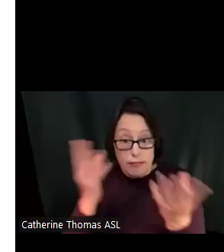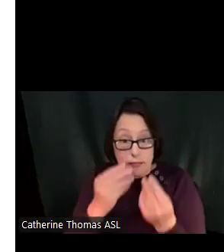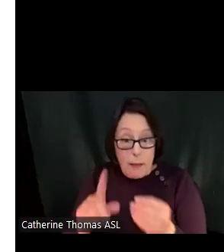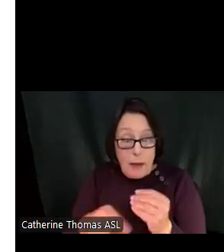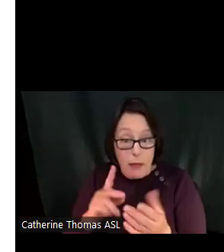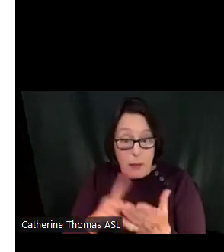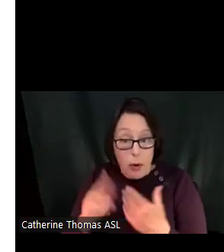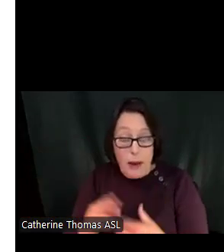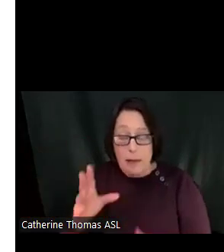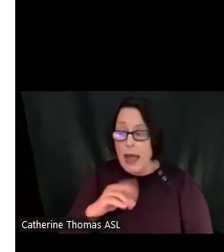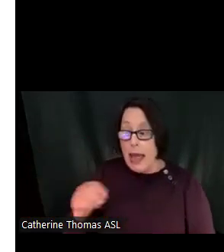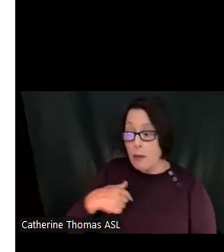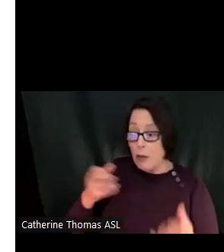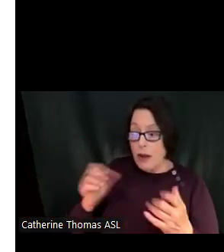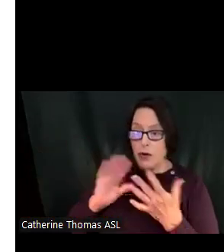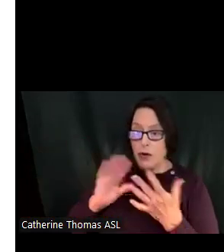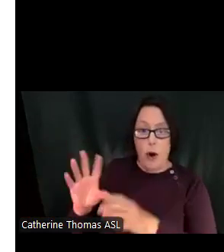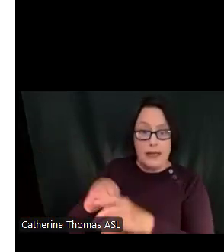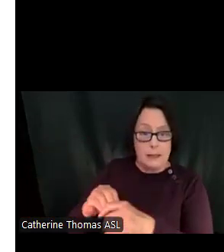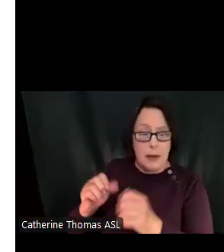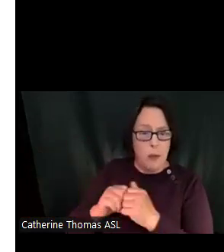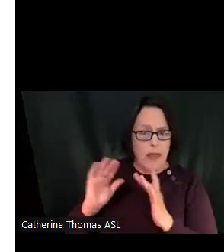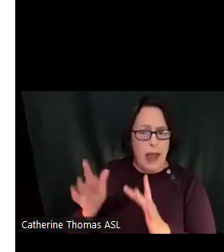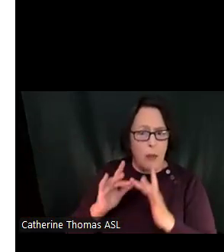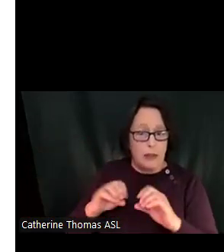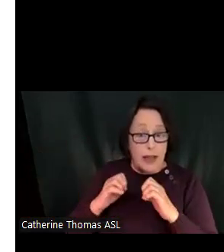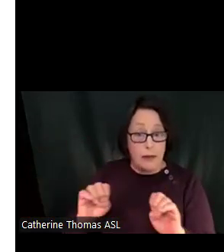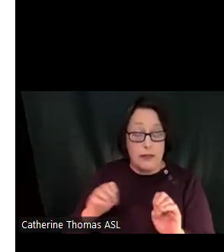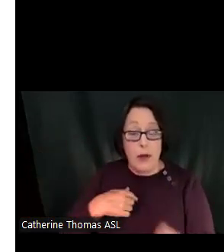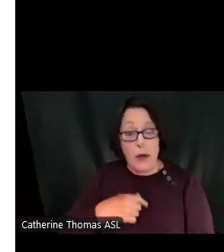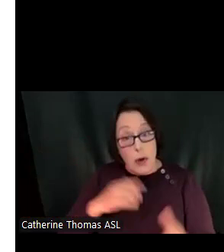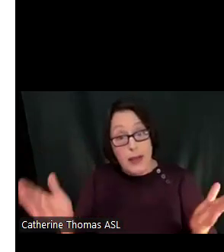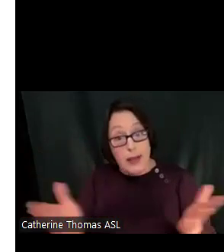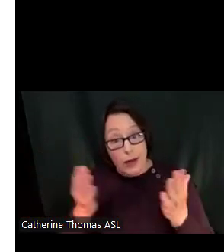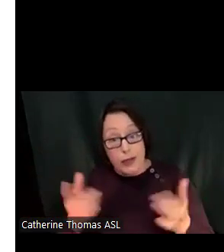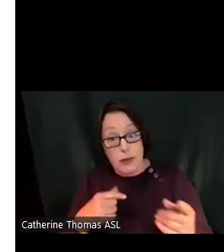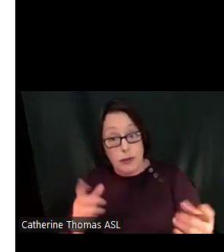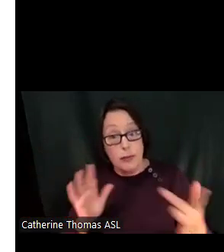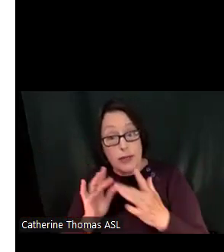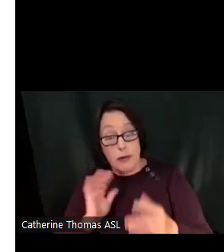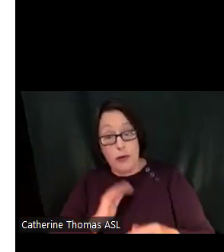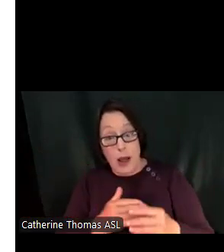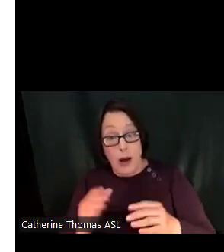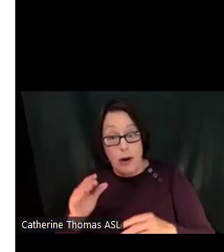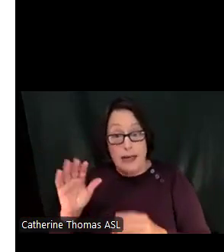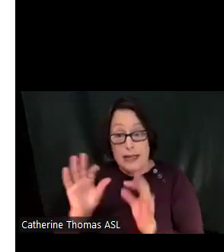and participating in outreach efforts. We invite you to reach out to our interpreter services inbox with any suggestions.